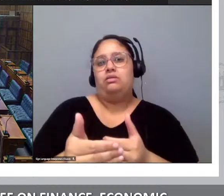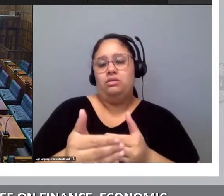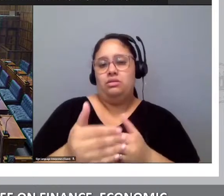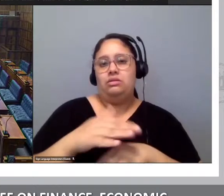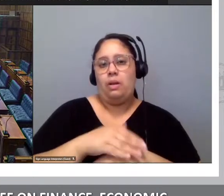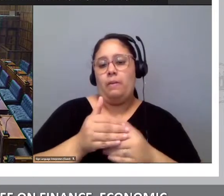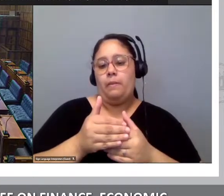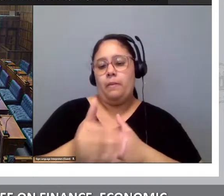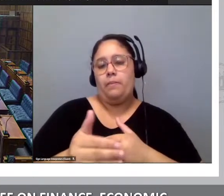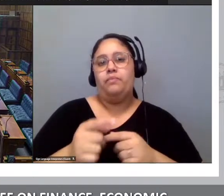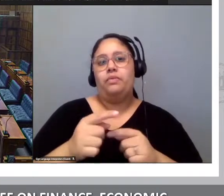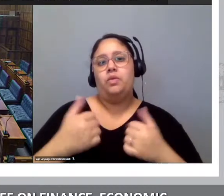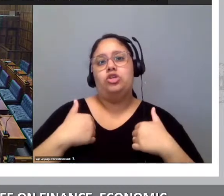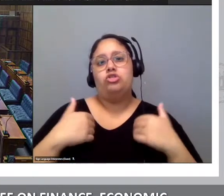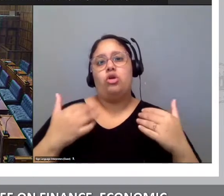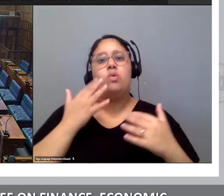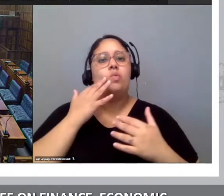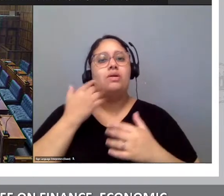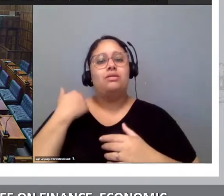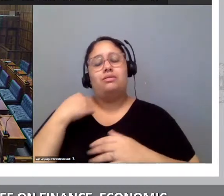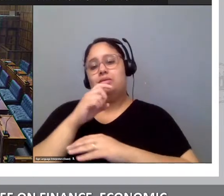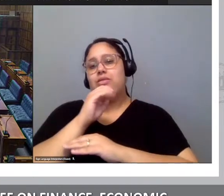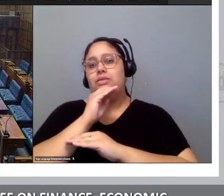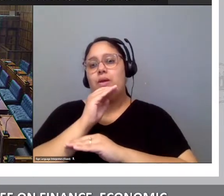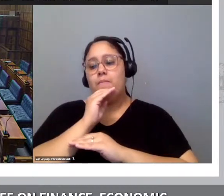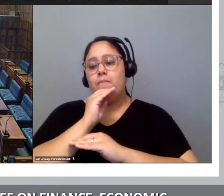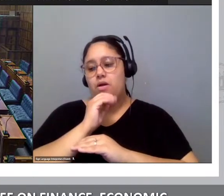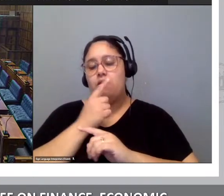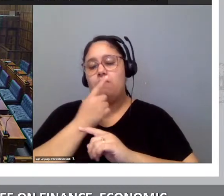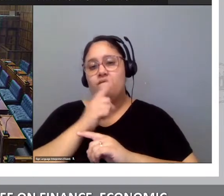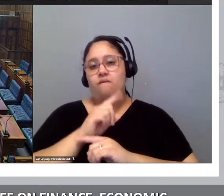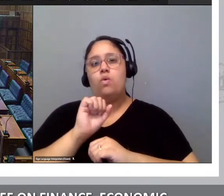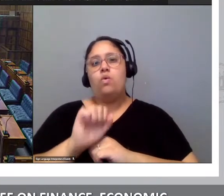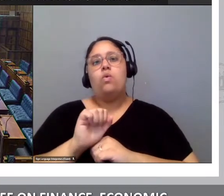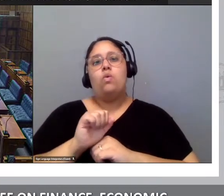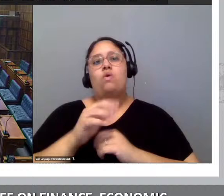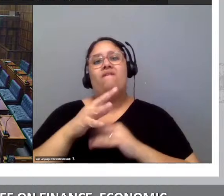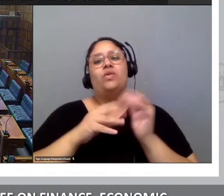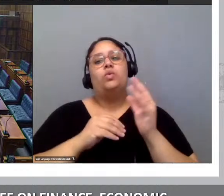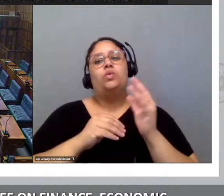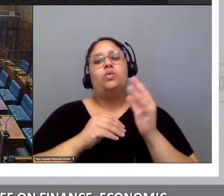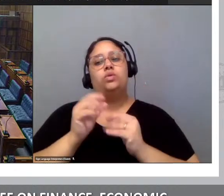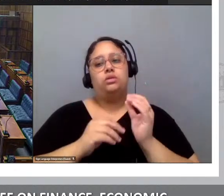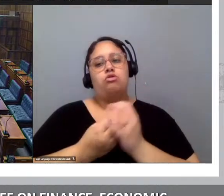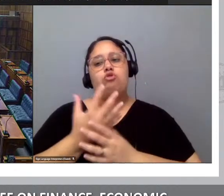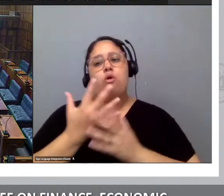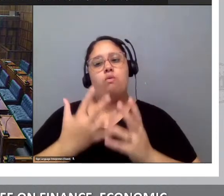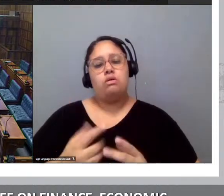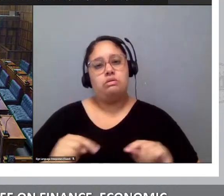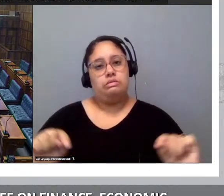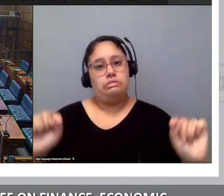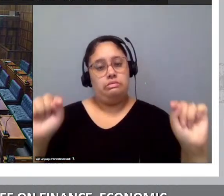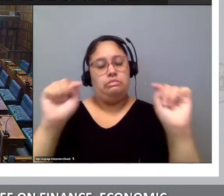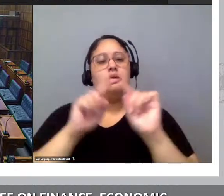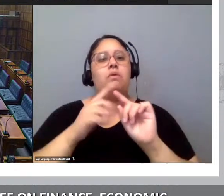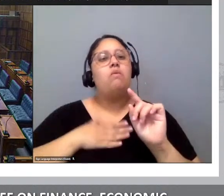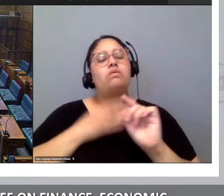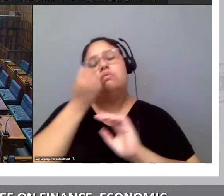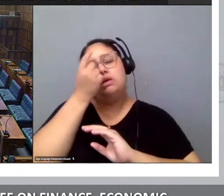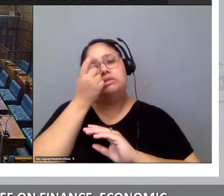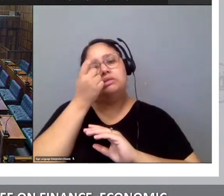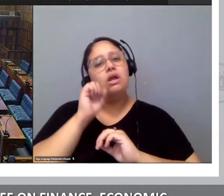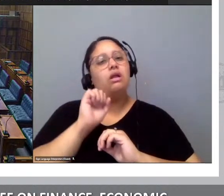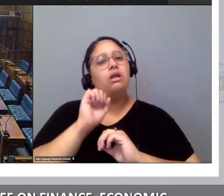season that had started um in December uh for the for the Fruit Growers I think I'm interested to